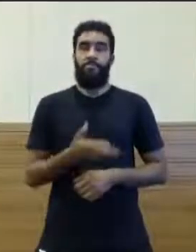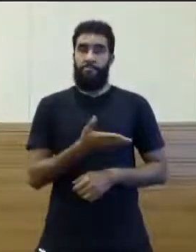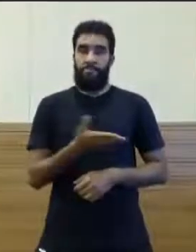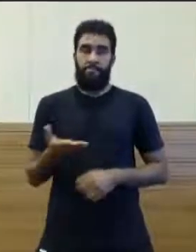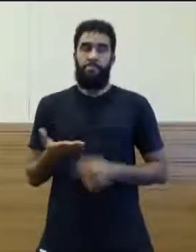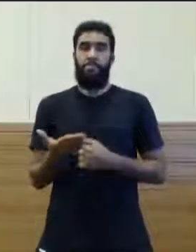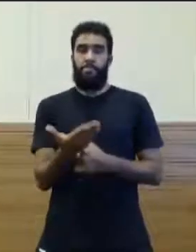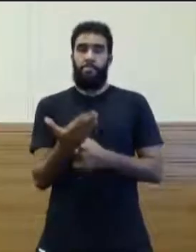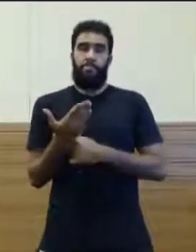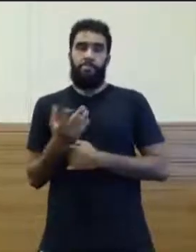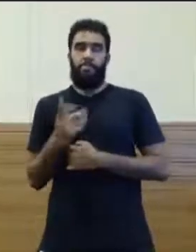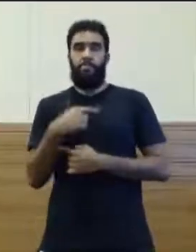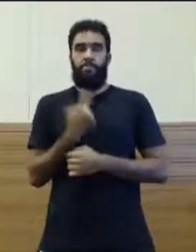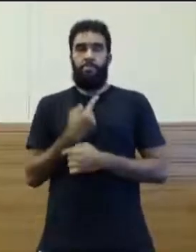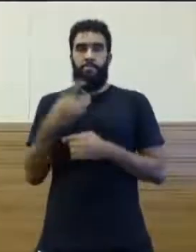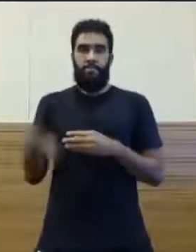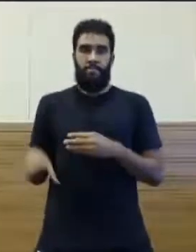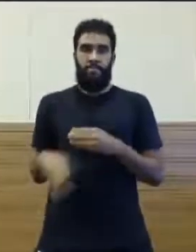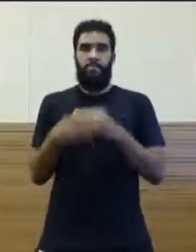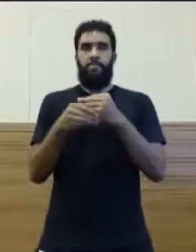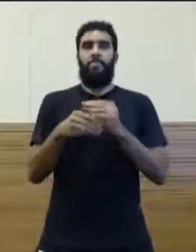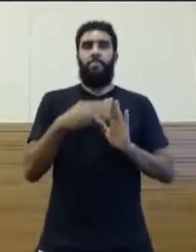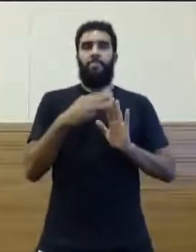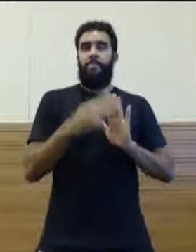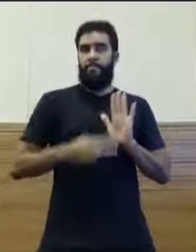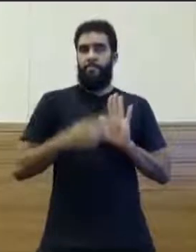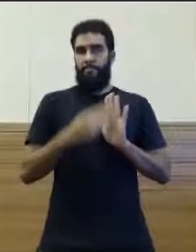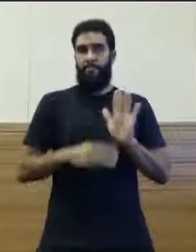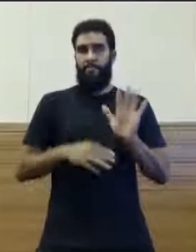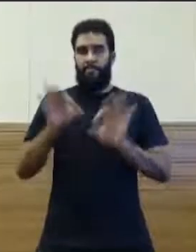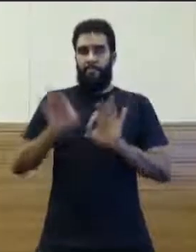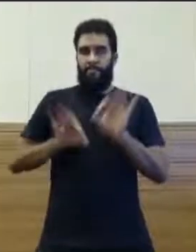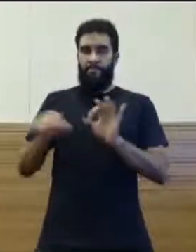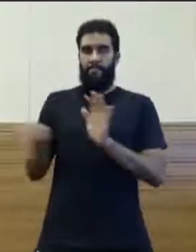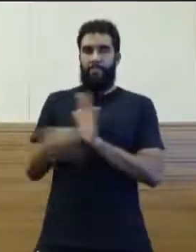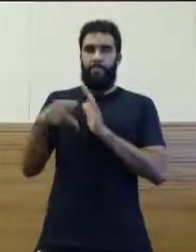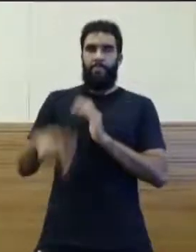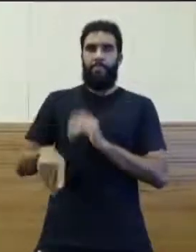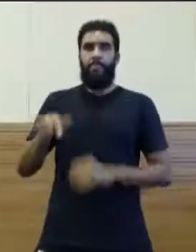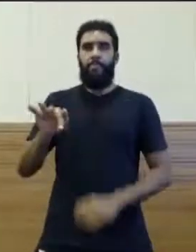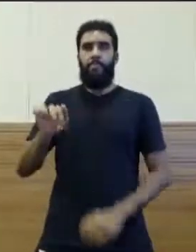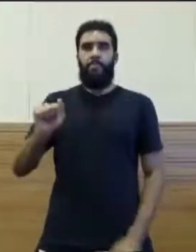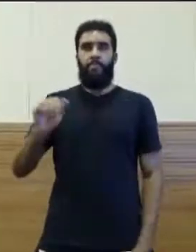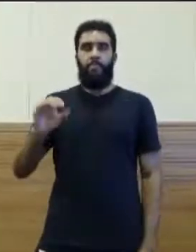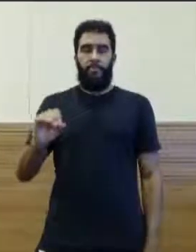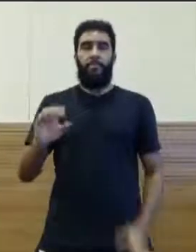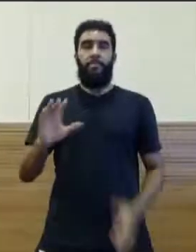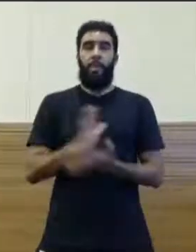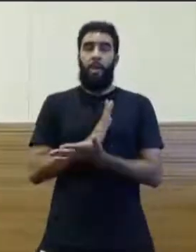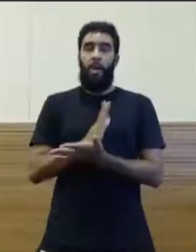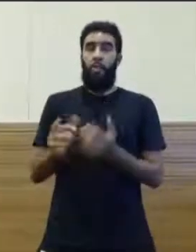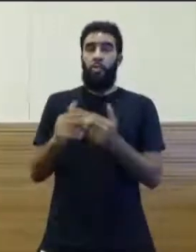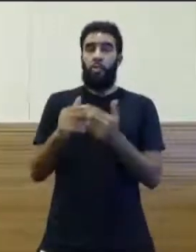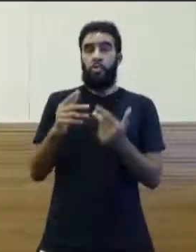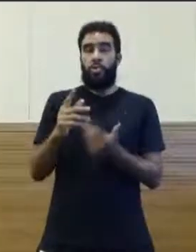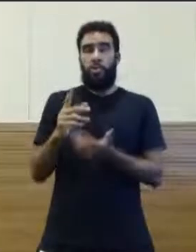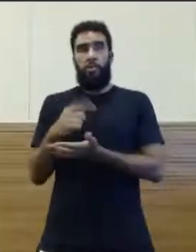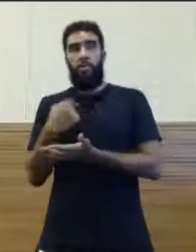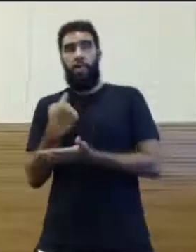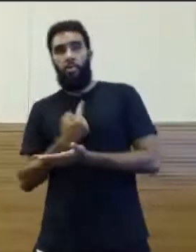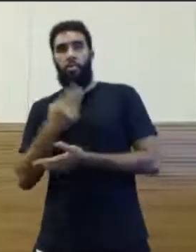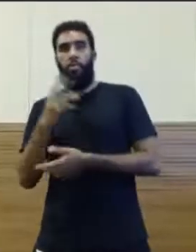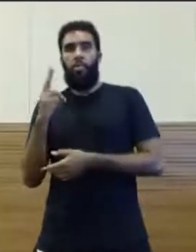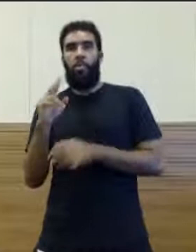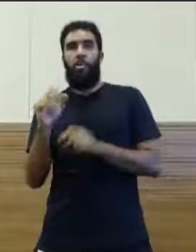And they helped us to increase this methodology set up by FAO, some